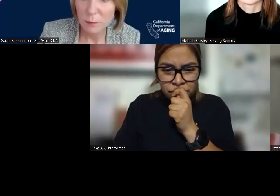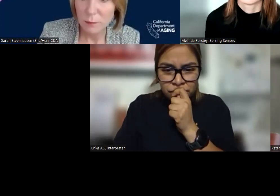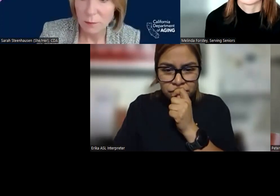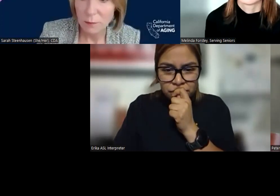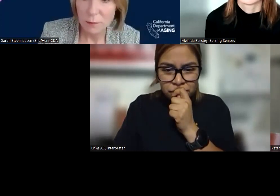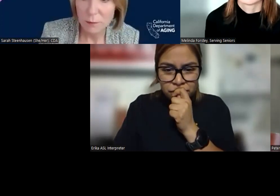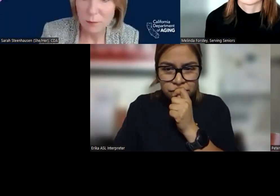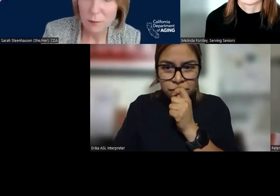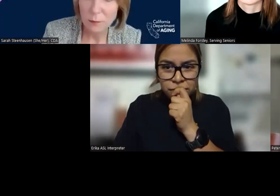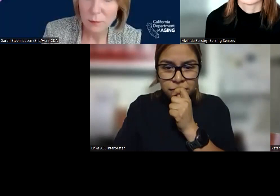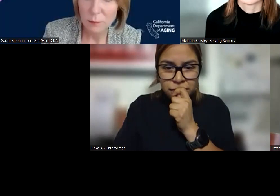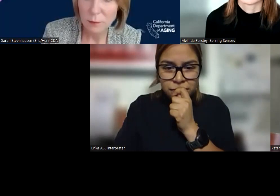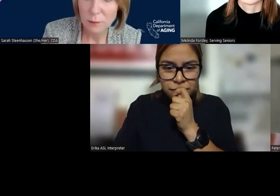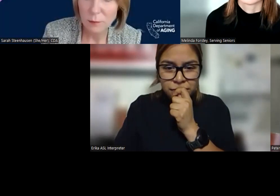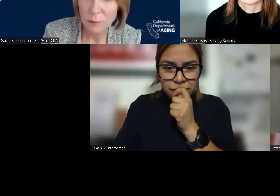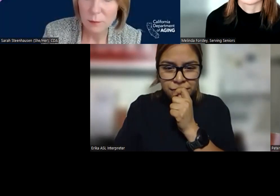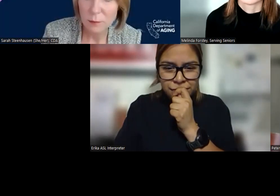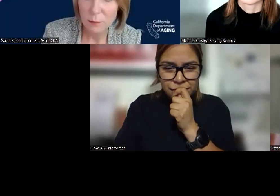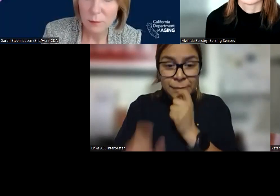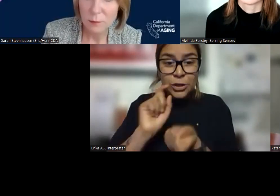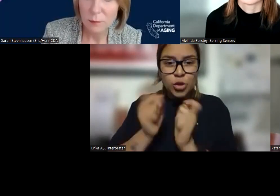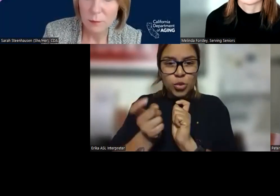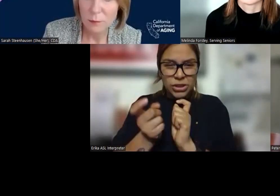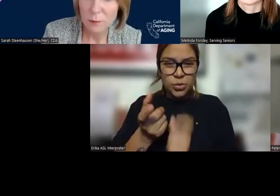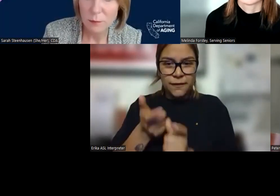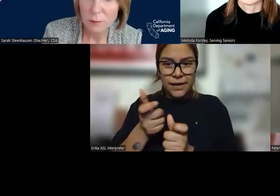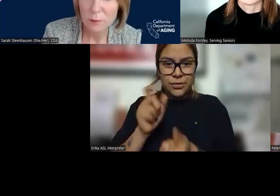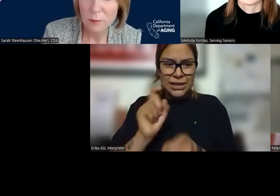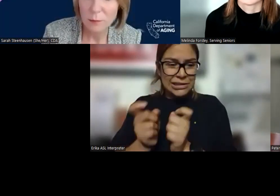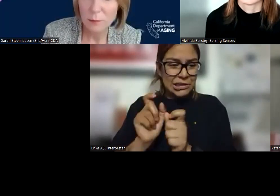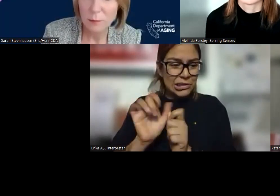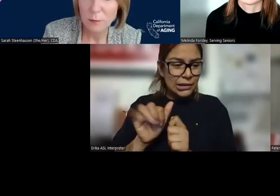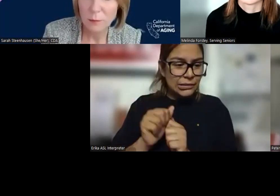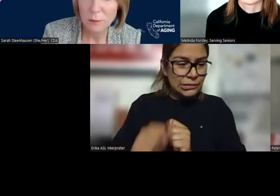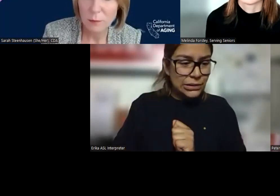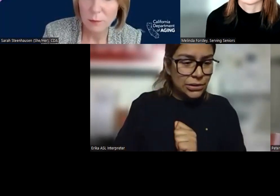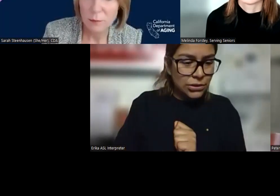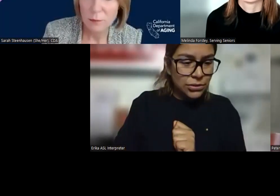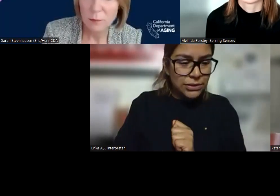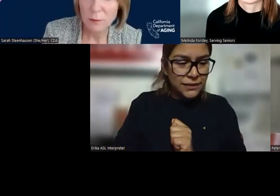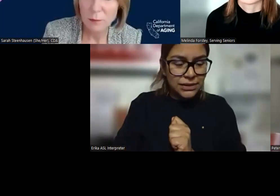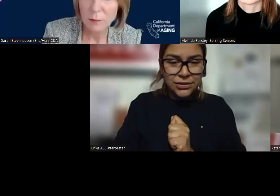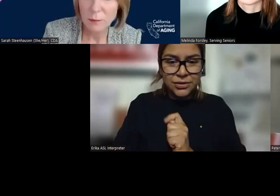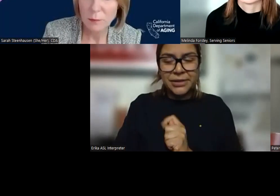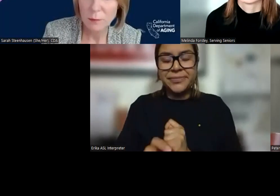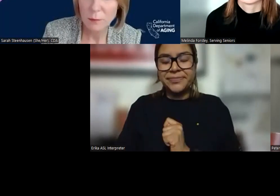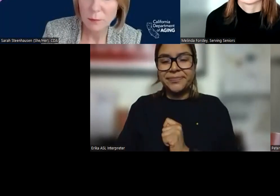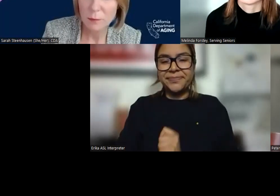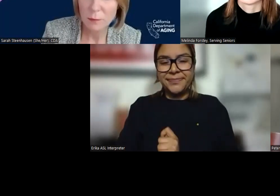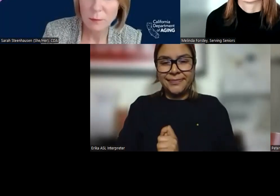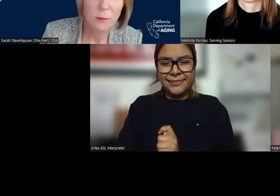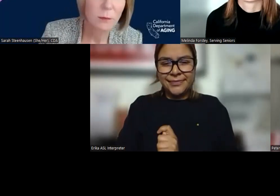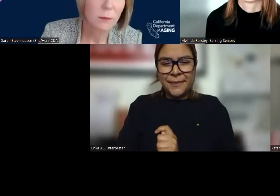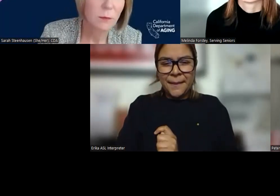it, so that if there's any issues, those providers will come back. But again, it's up to the client to come to